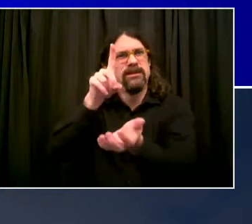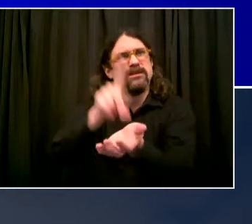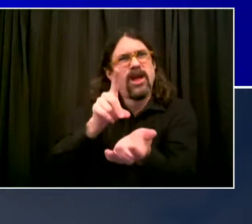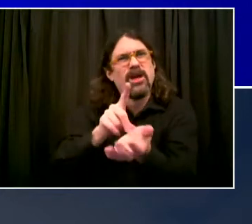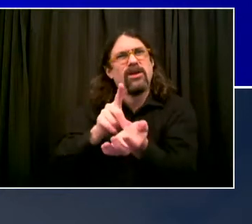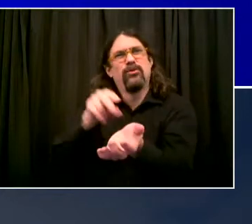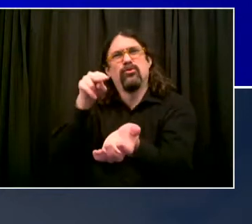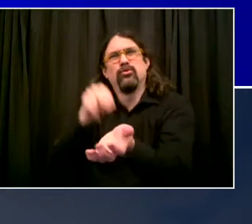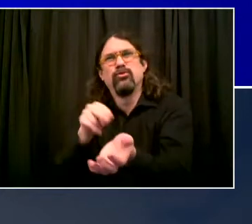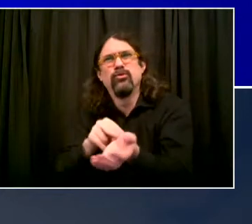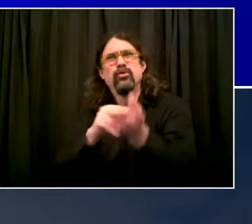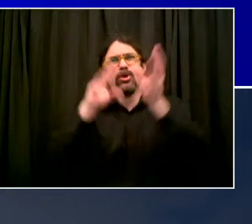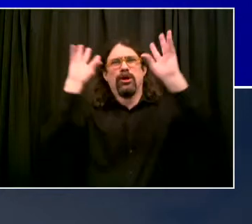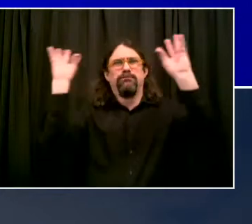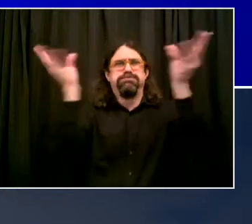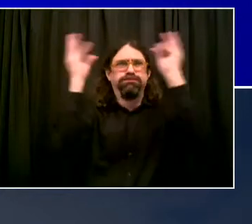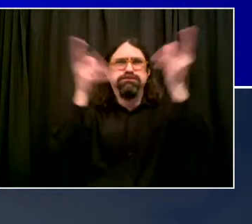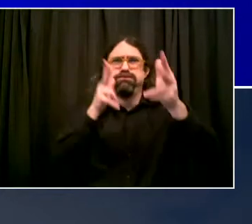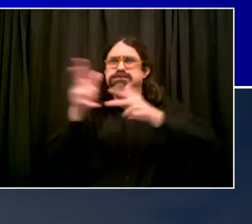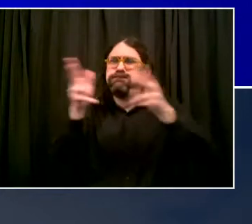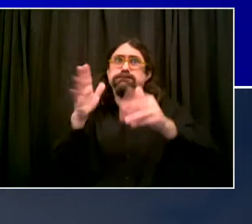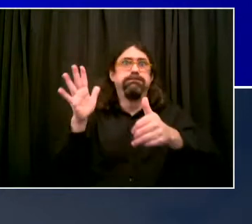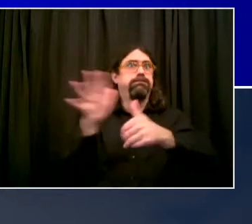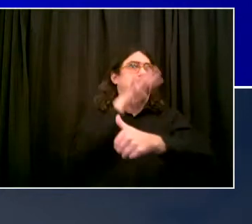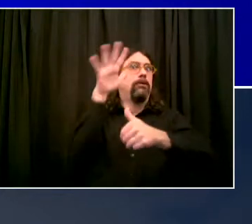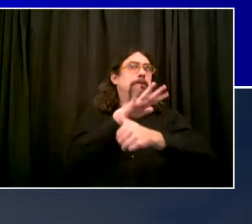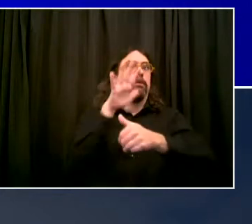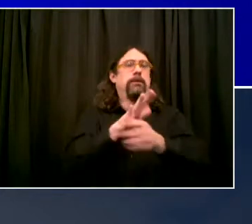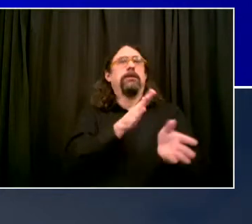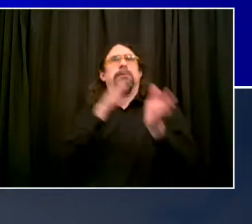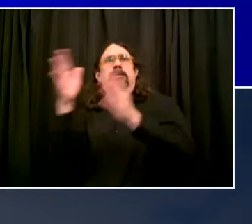outside, they serve us. That's been our focus.